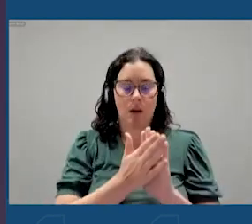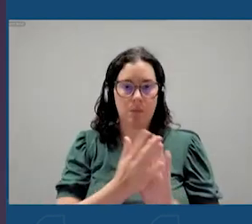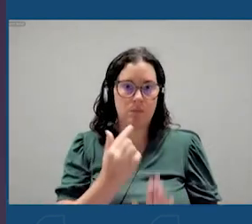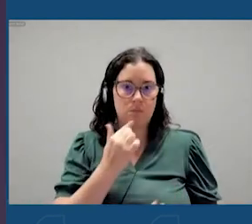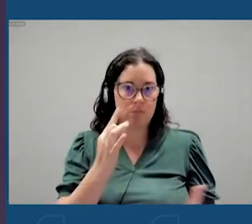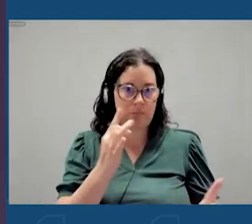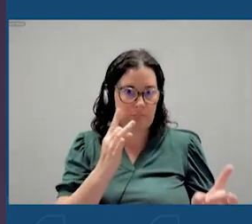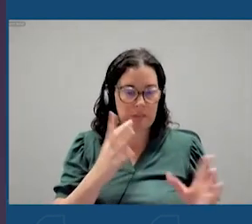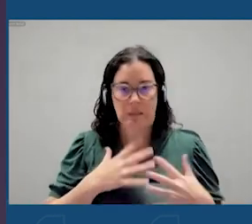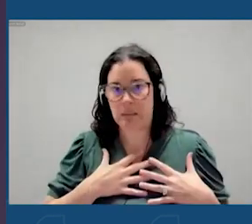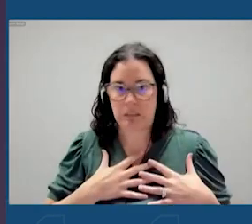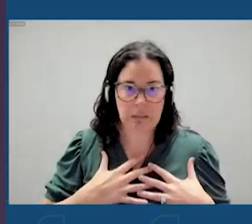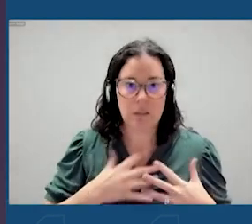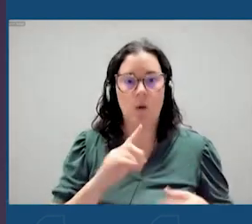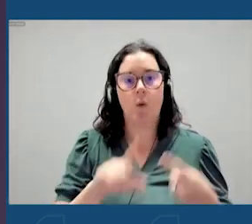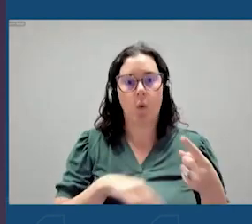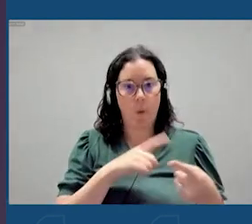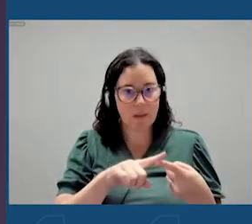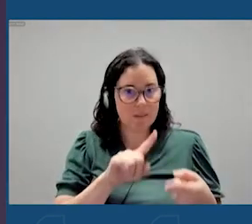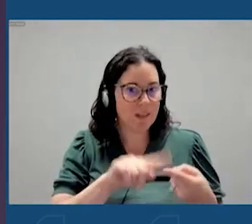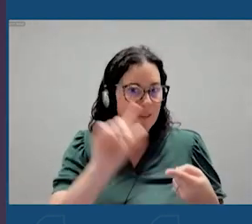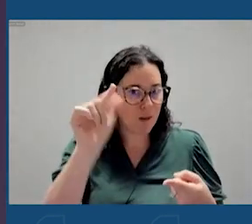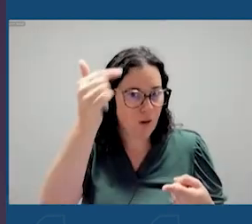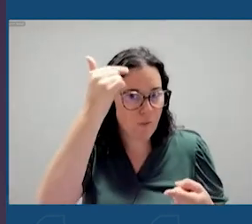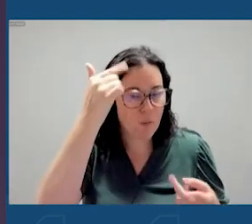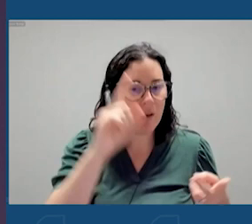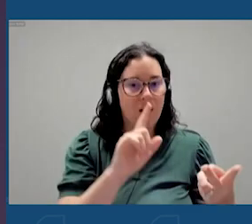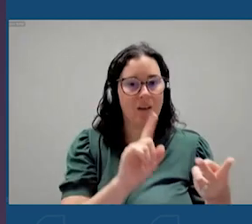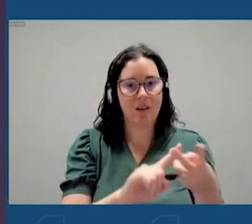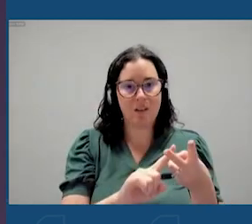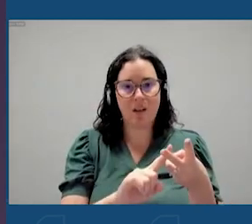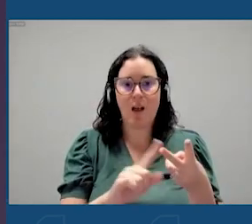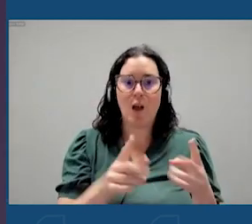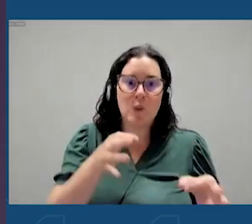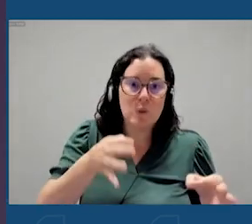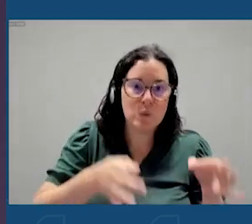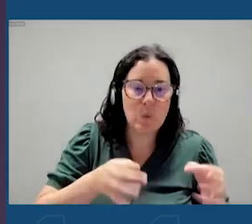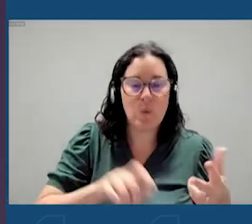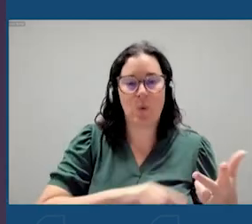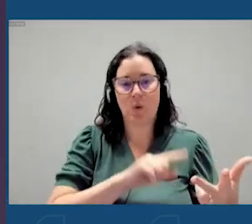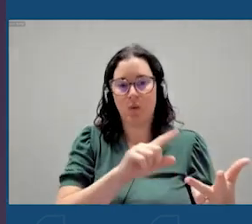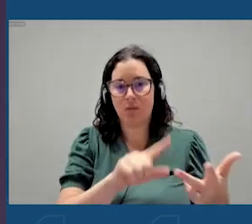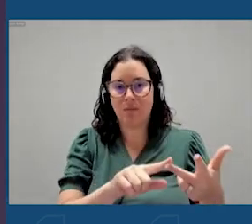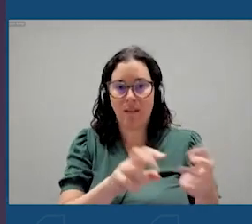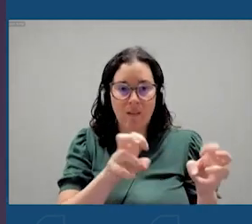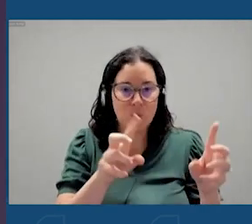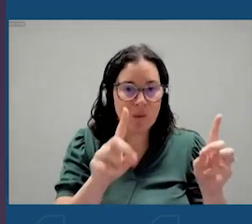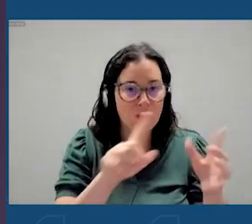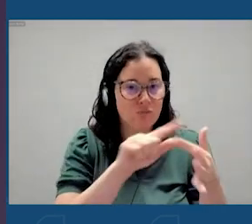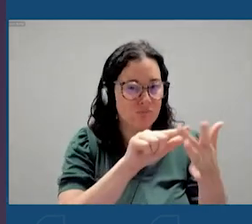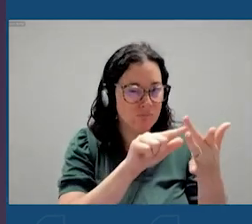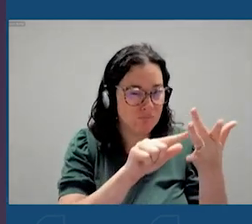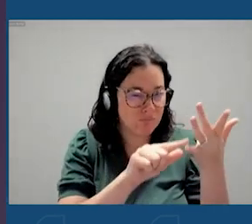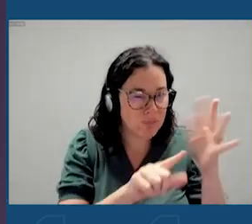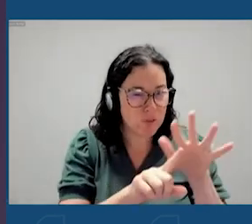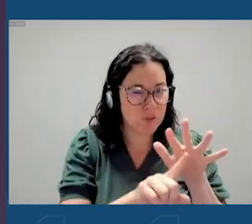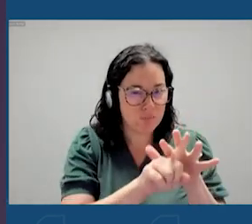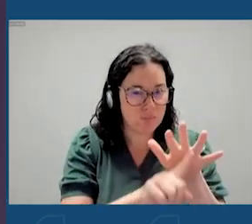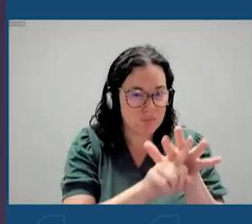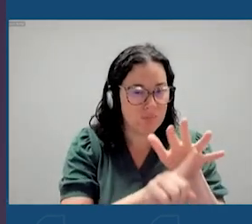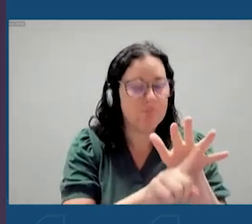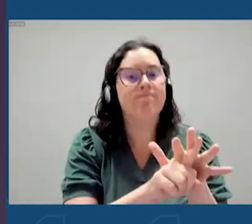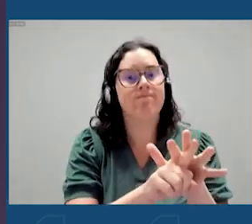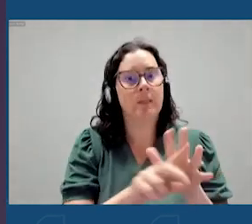judicial systems, and our places of education. People have the right and should be concerned about the growing hate that was going on in